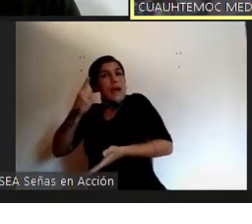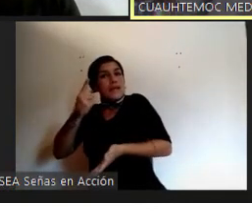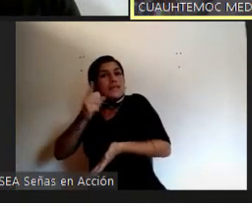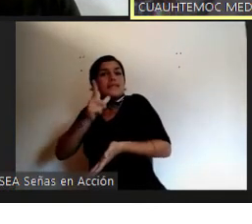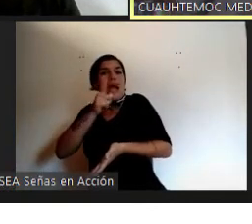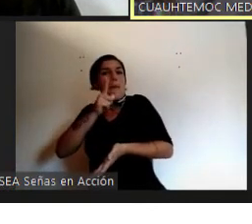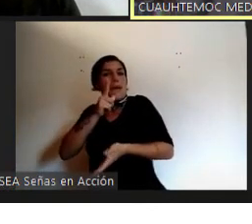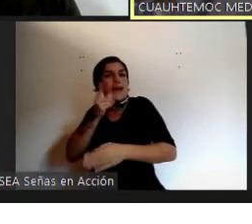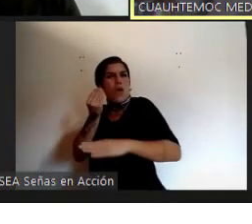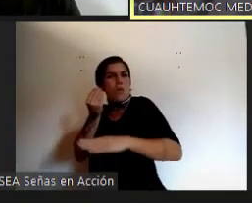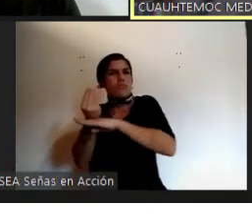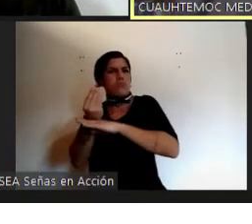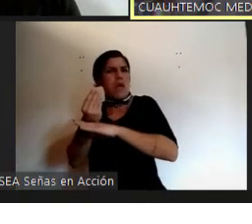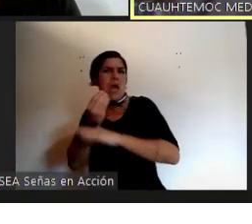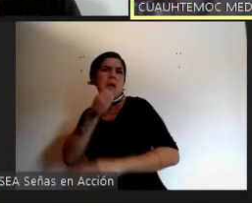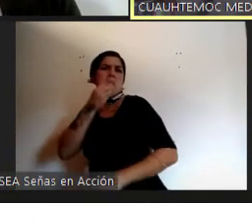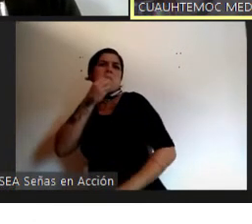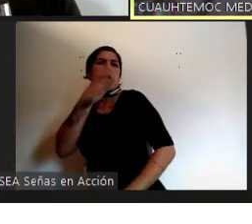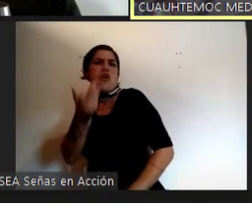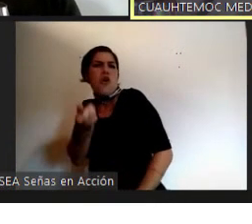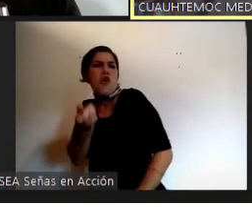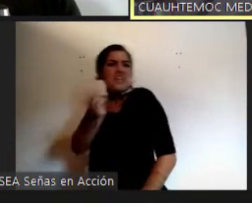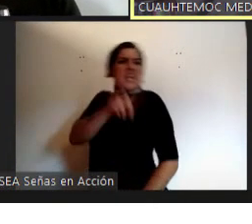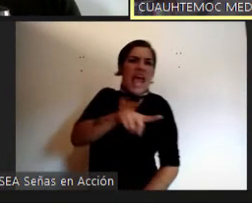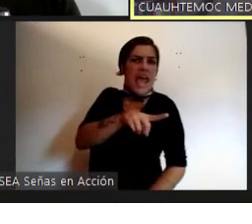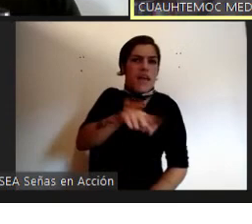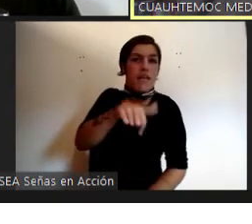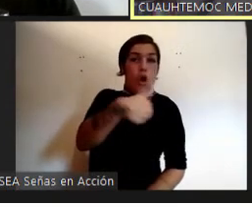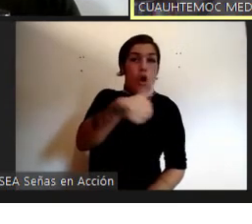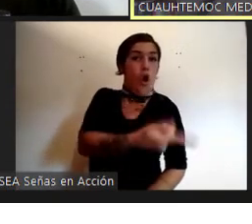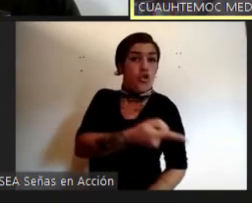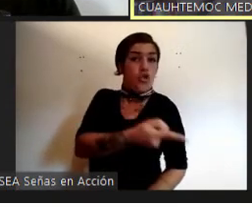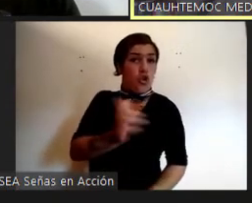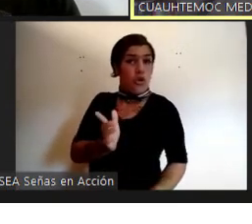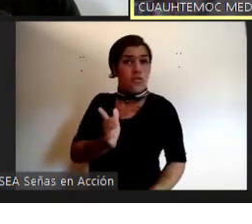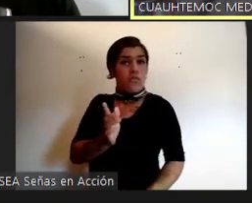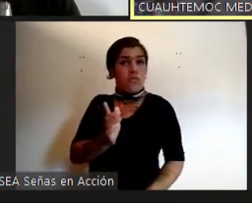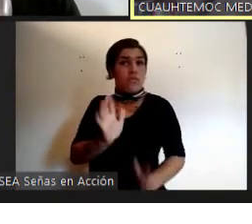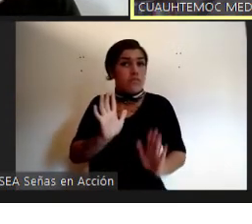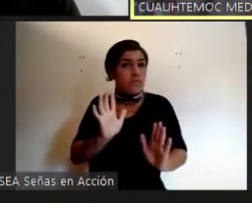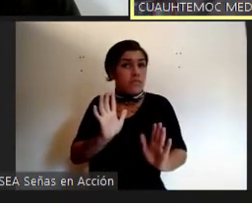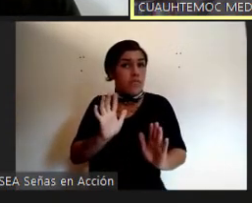speaking, to the geographical